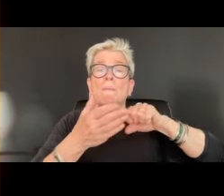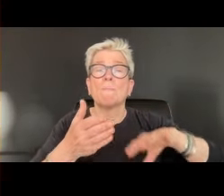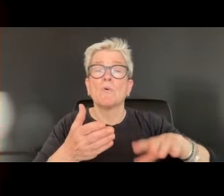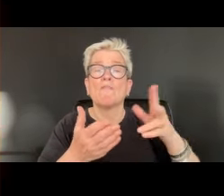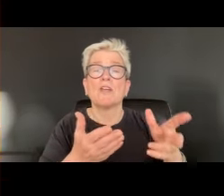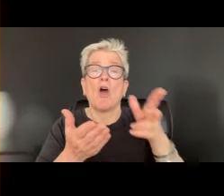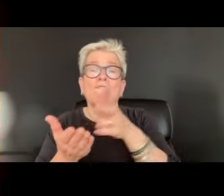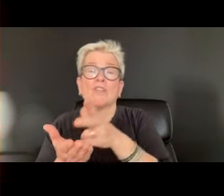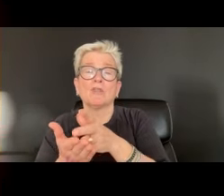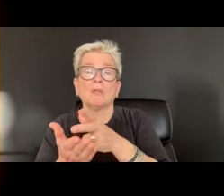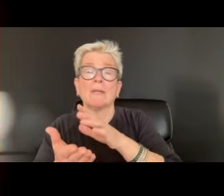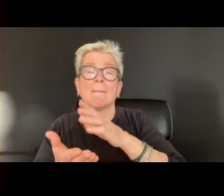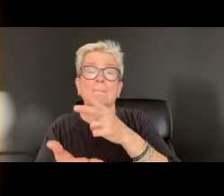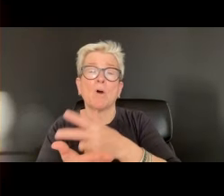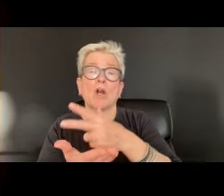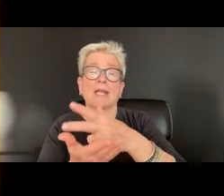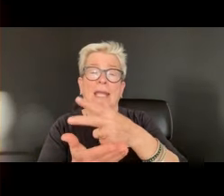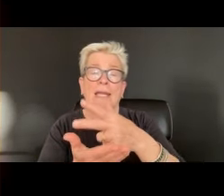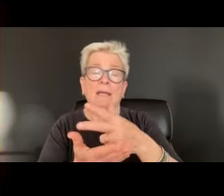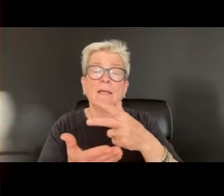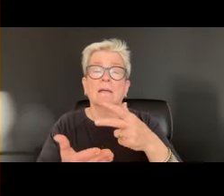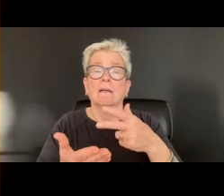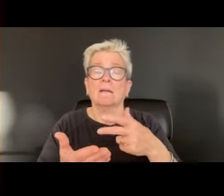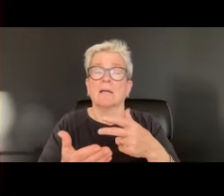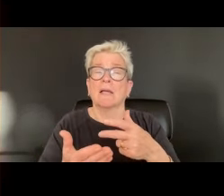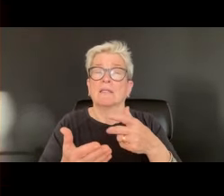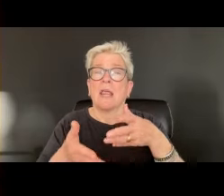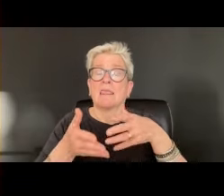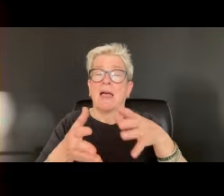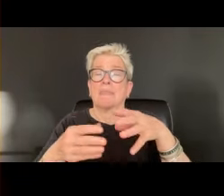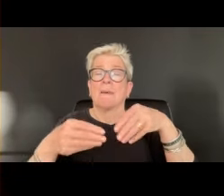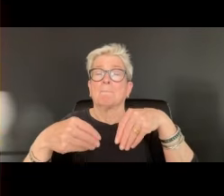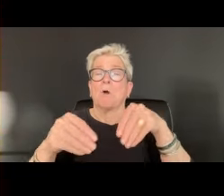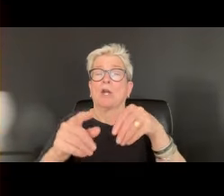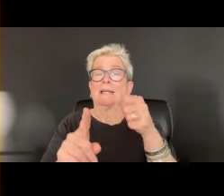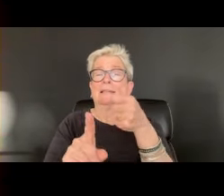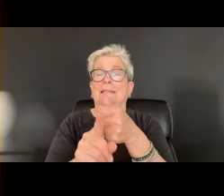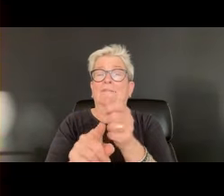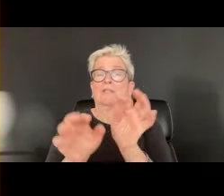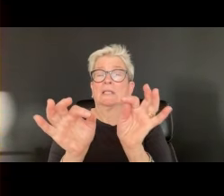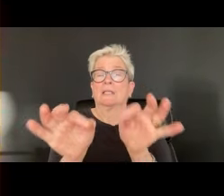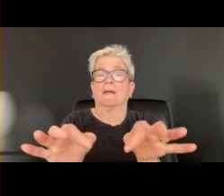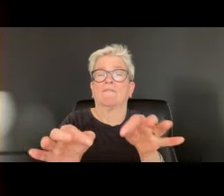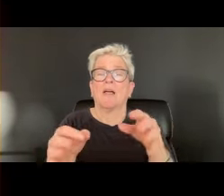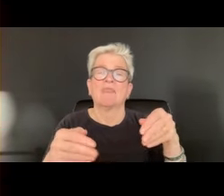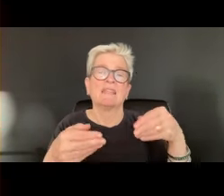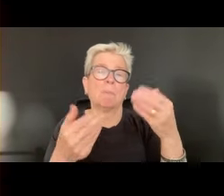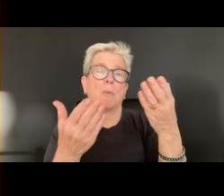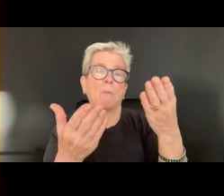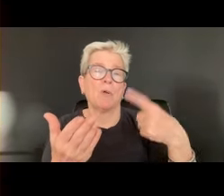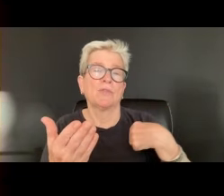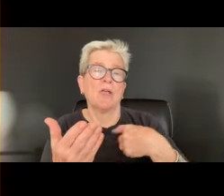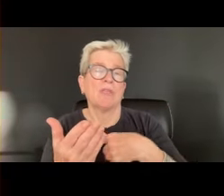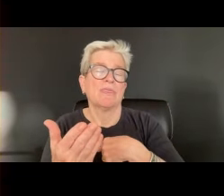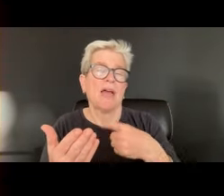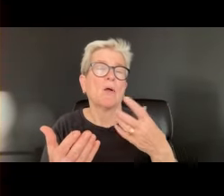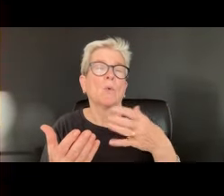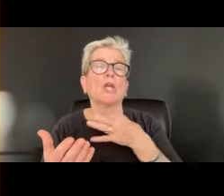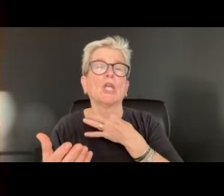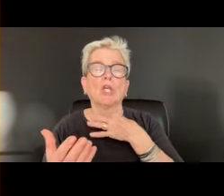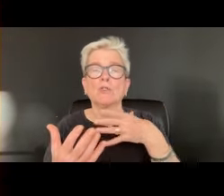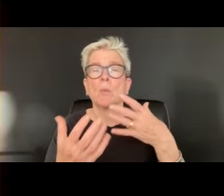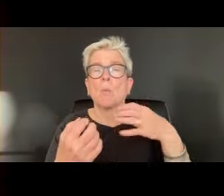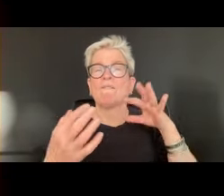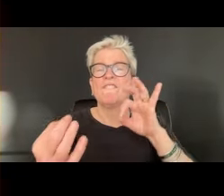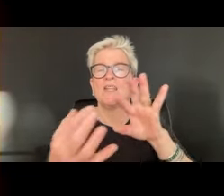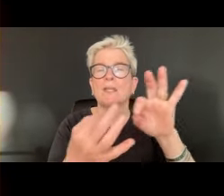market decide, as I say. That is just a proposal for consideration that we're looking for feedback on at this time. When we